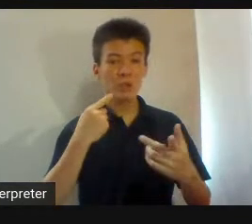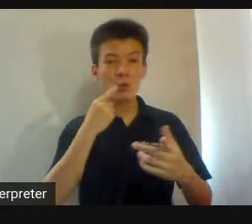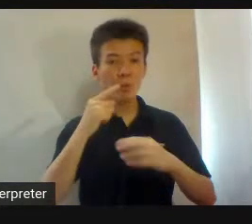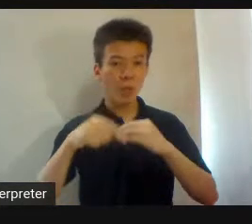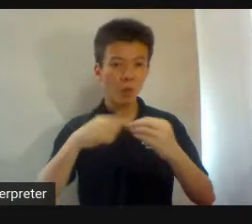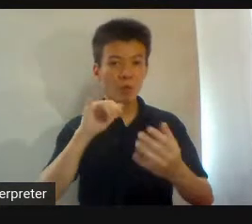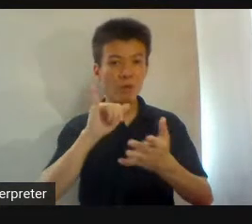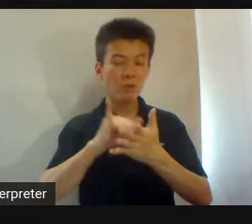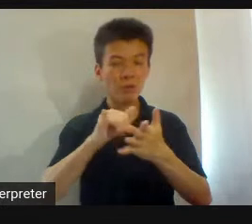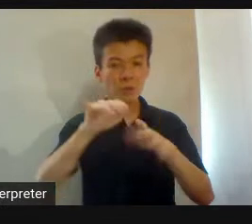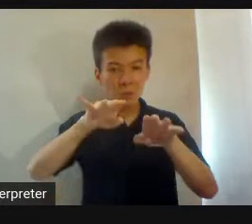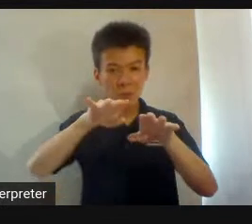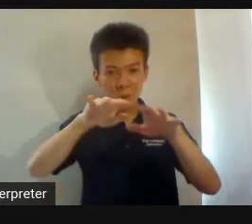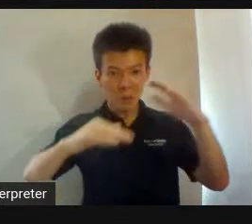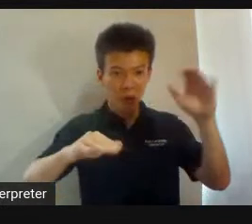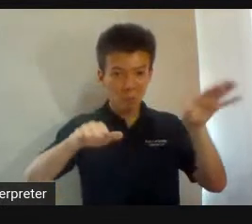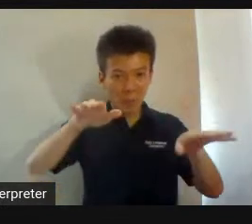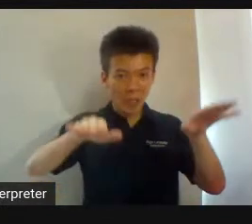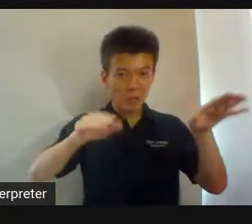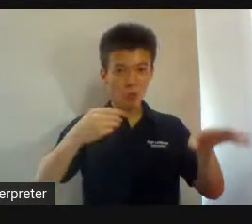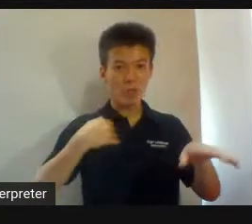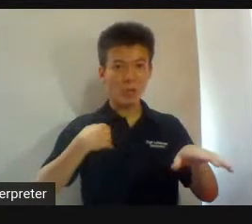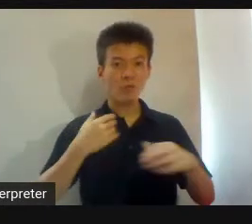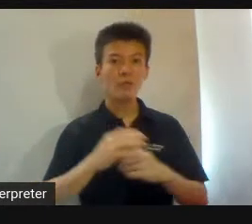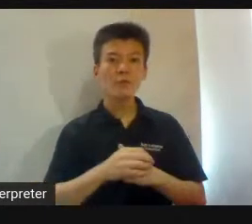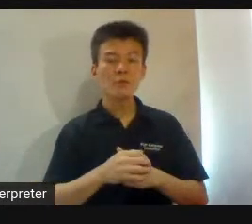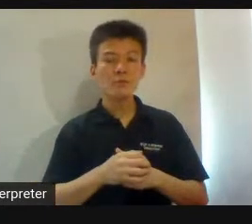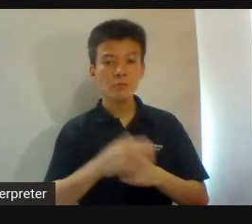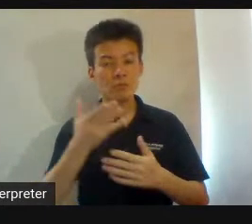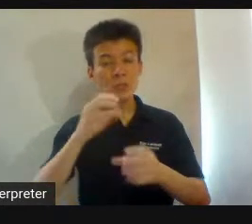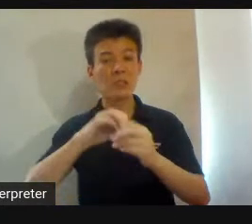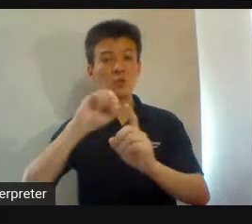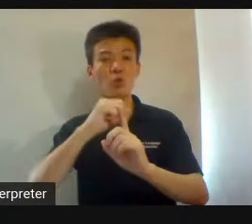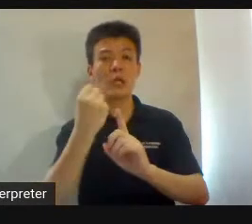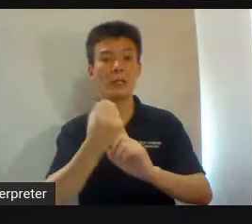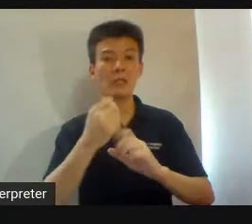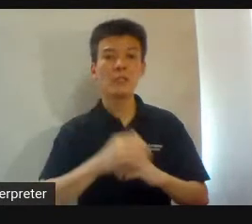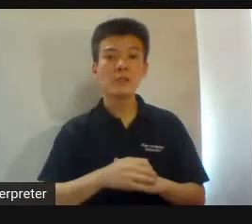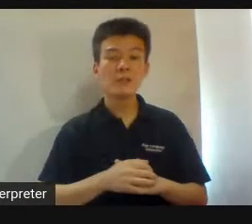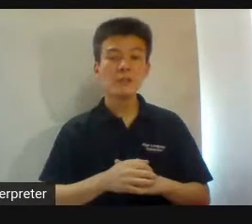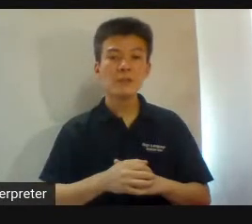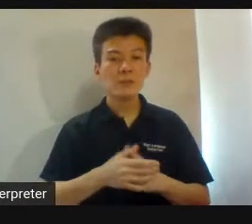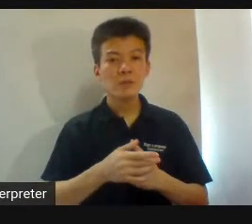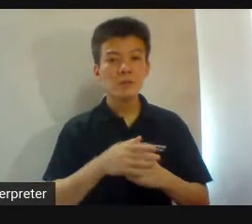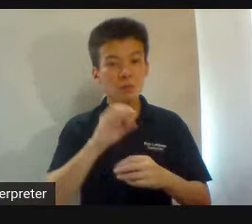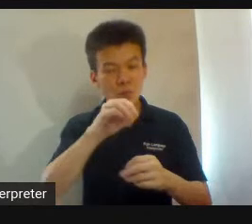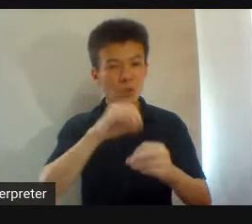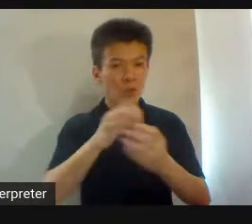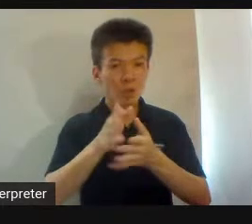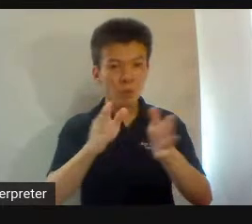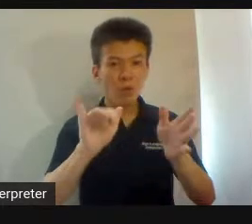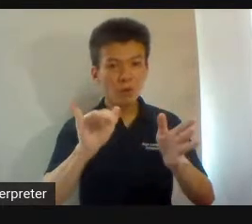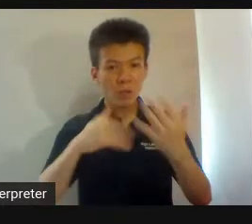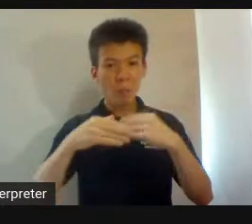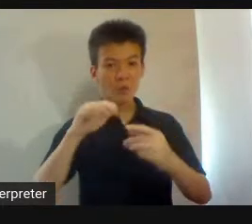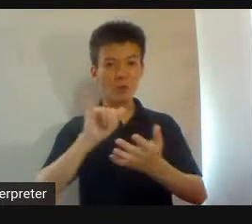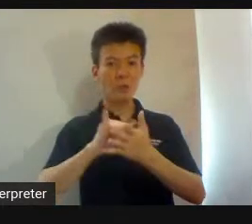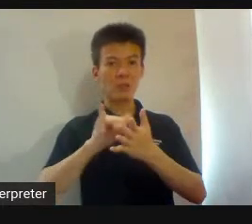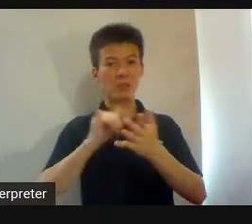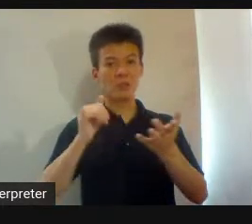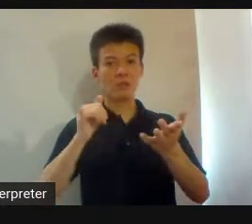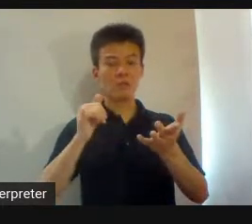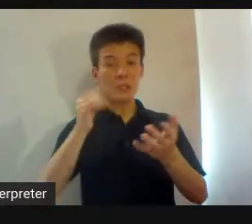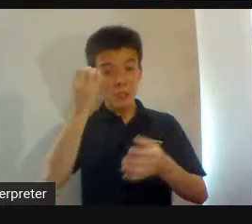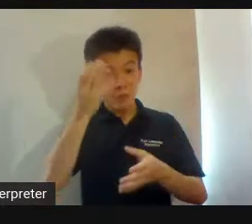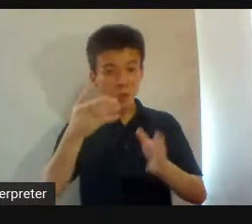the imbalances we have in society. But in some ways, I always come back to this, it's kind of been informed